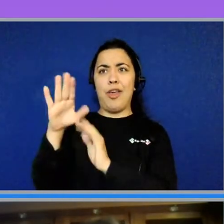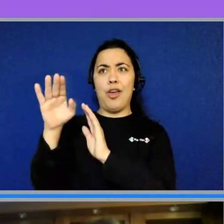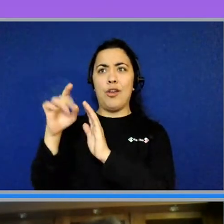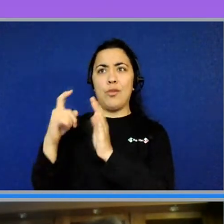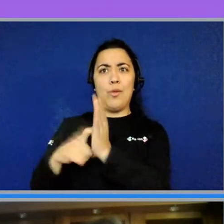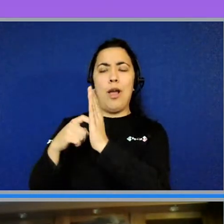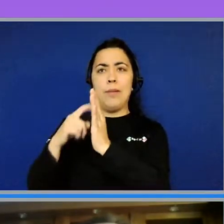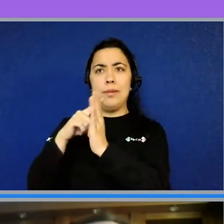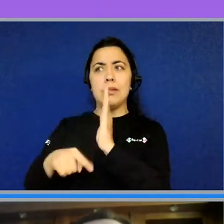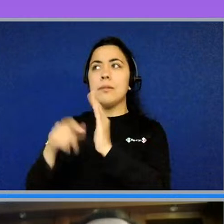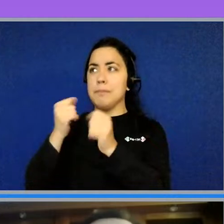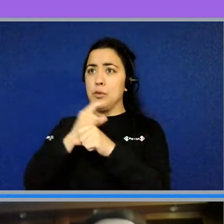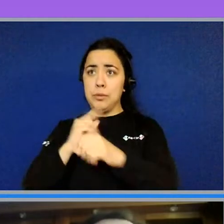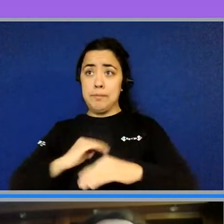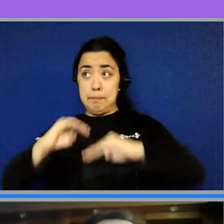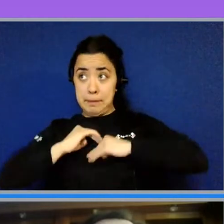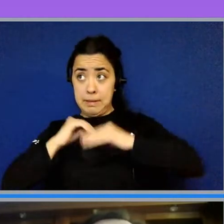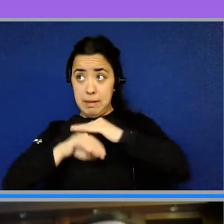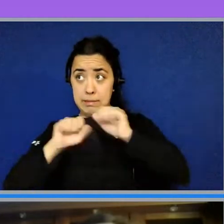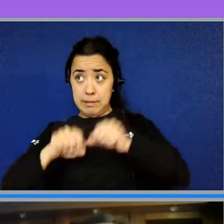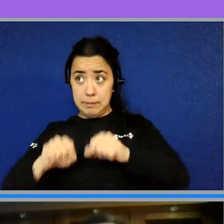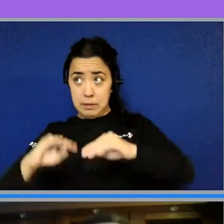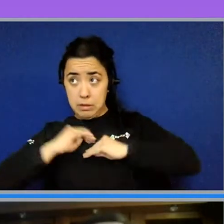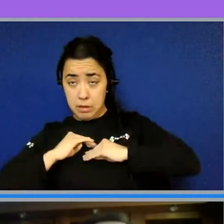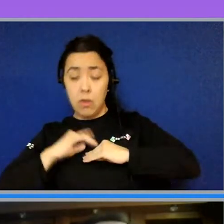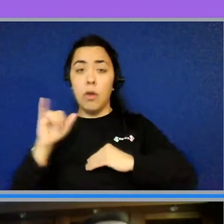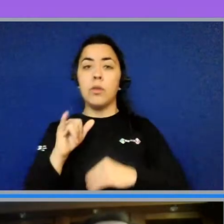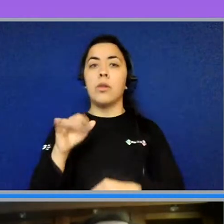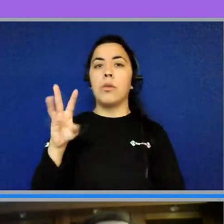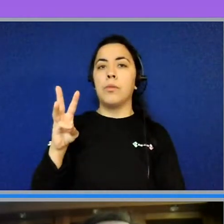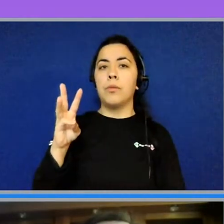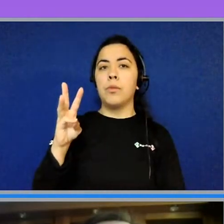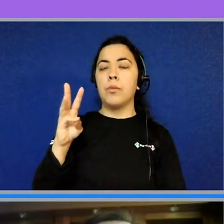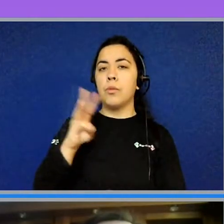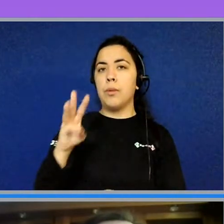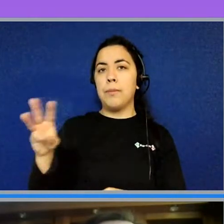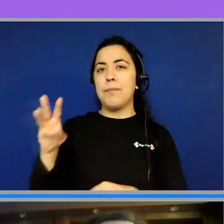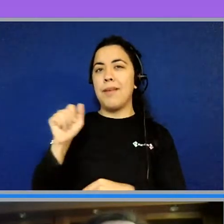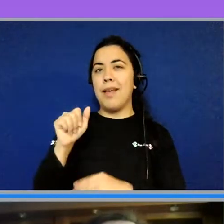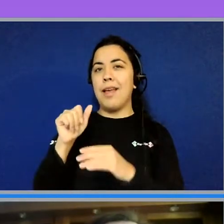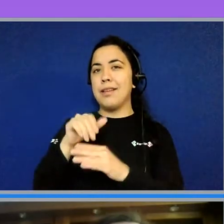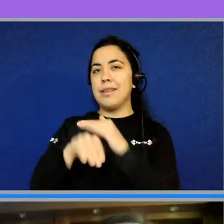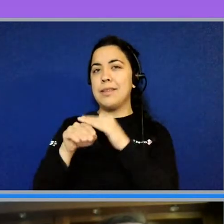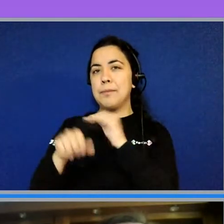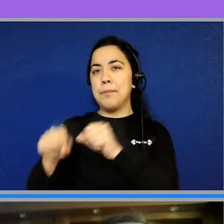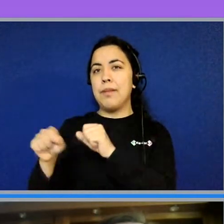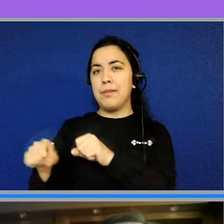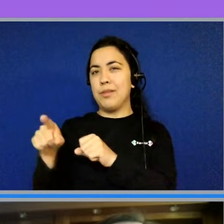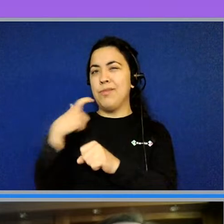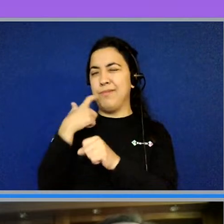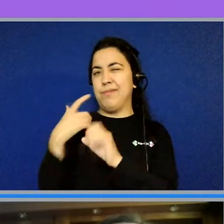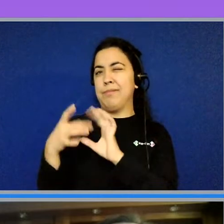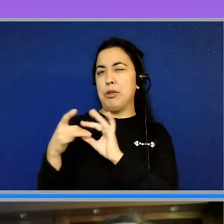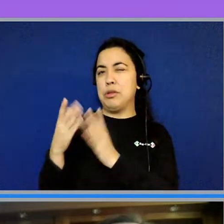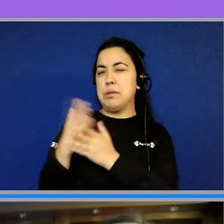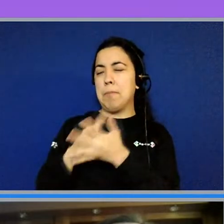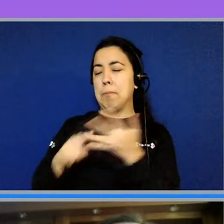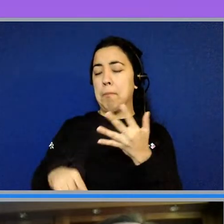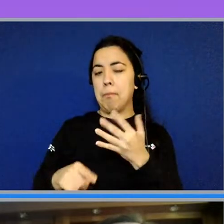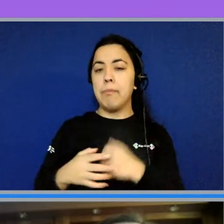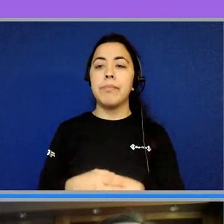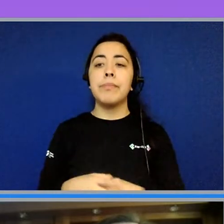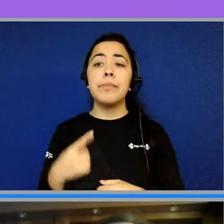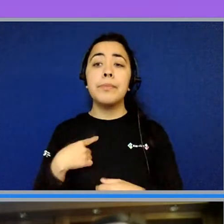for accessibility, and on the Web Accessibility Directive, to just mention some. So I